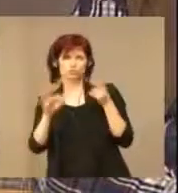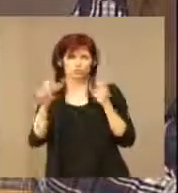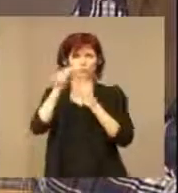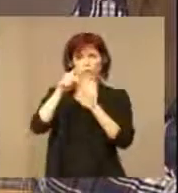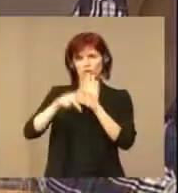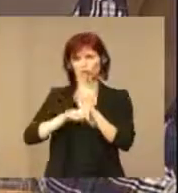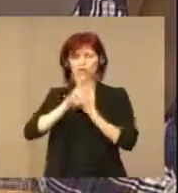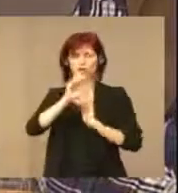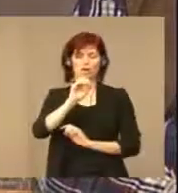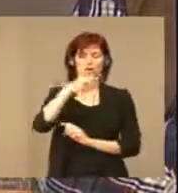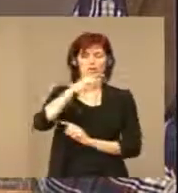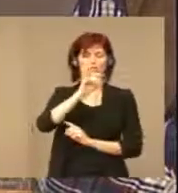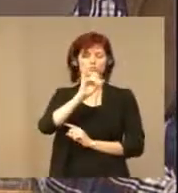Protocol